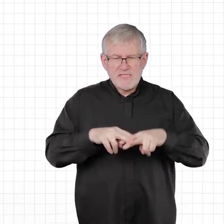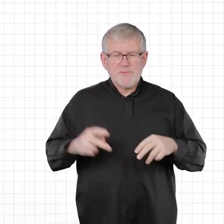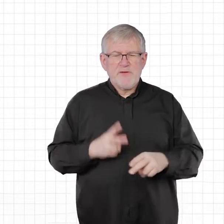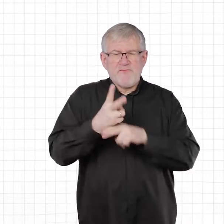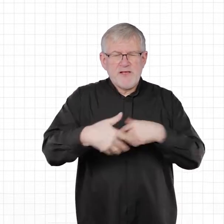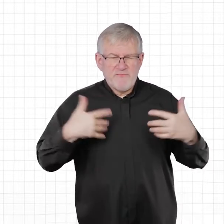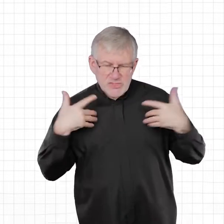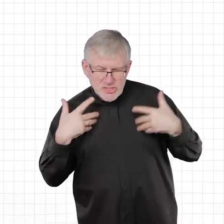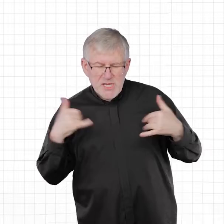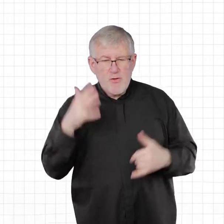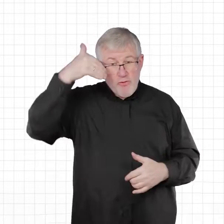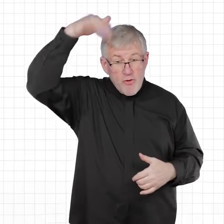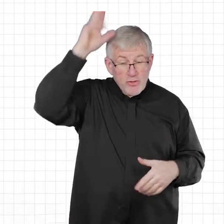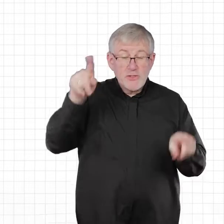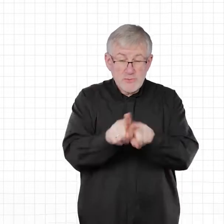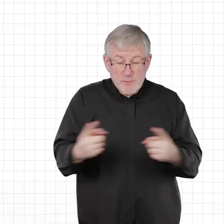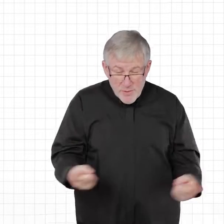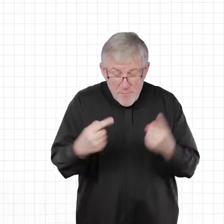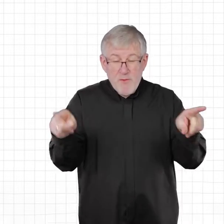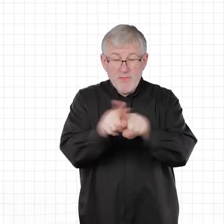with a lot of satisfaction.